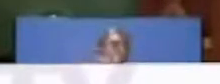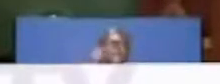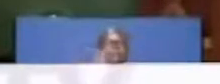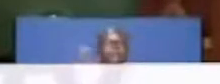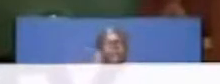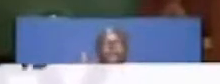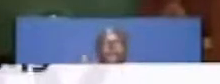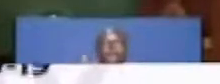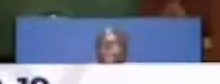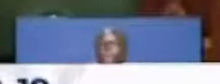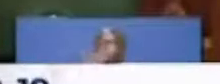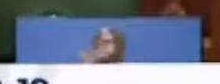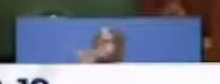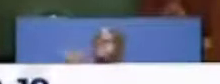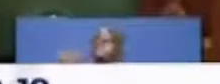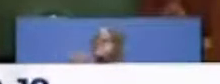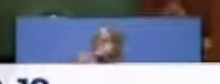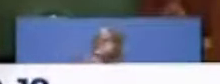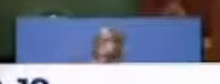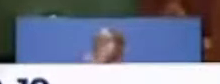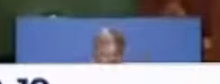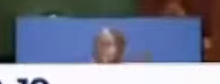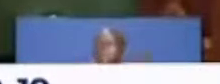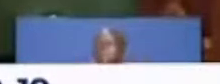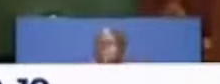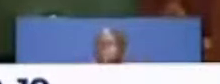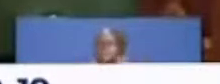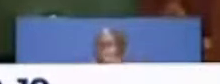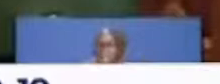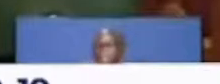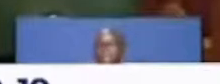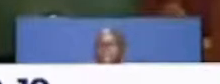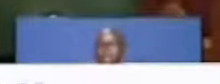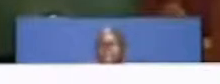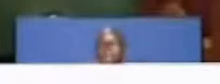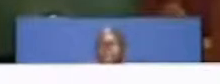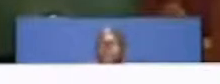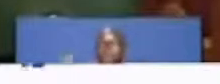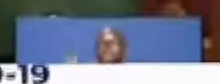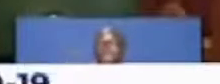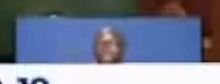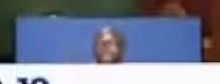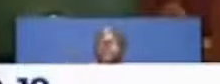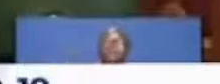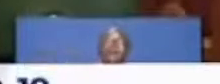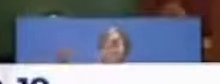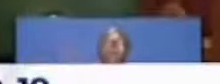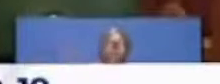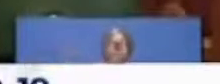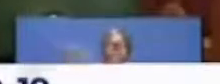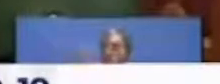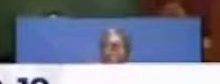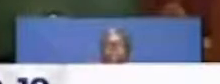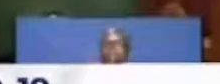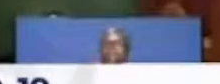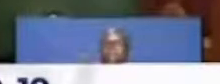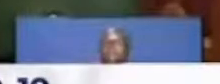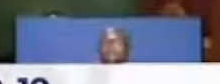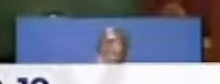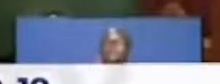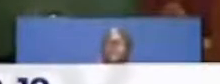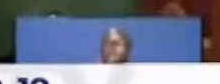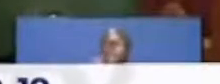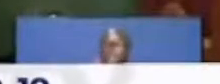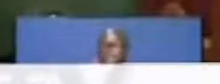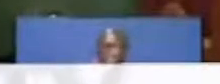record of 17.6 million tons of cargo transported from the 1st of January 2018